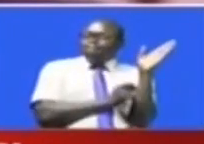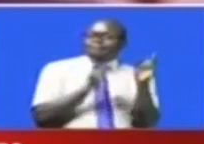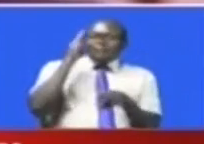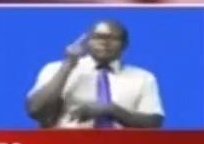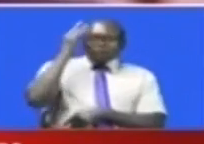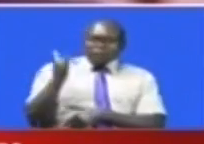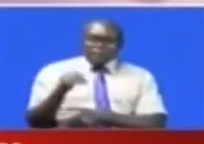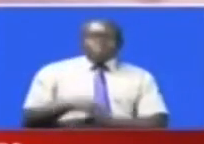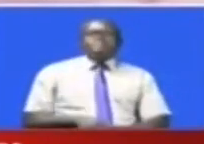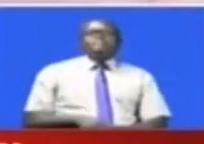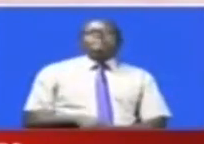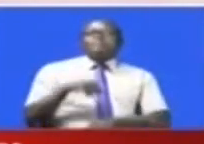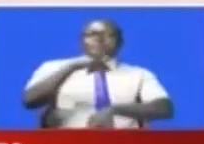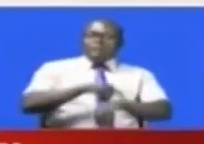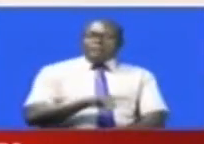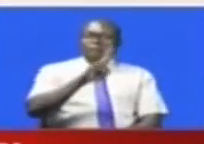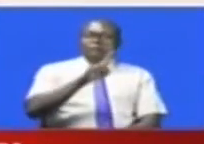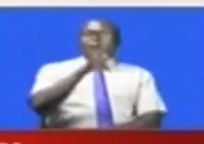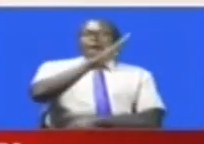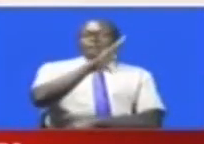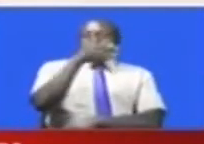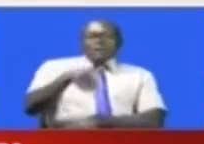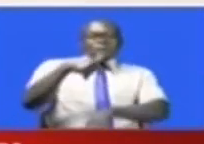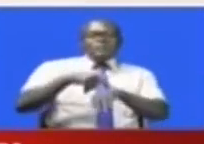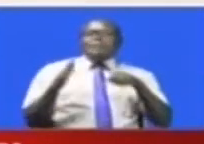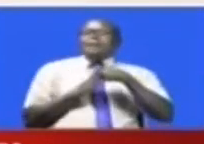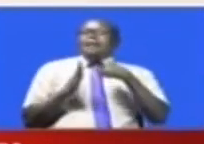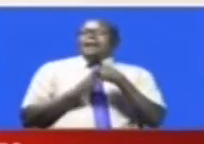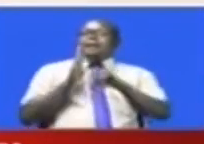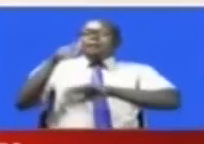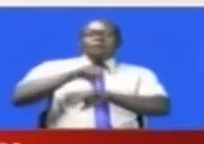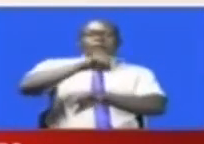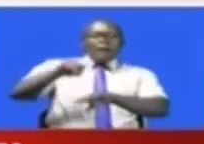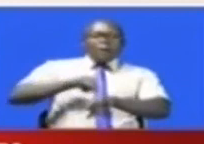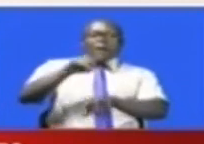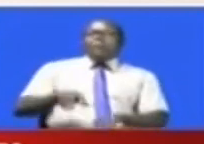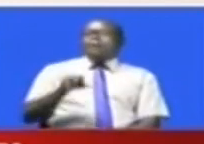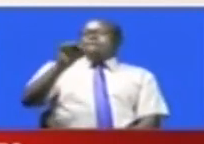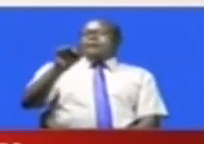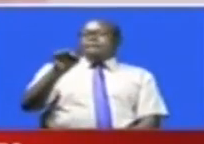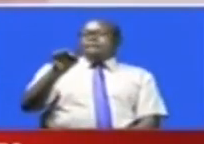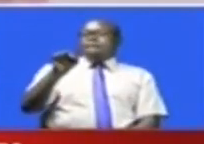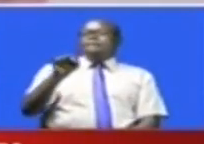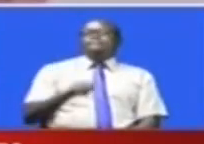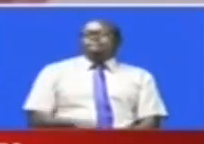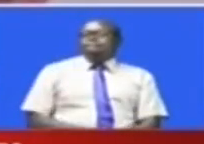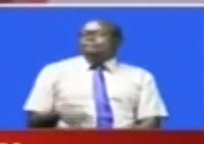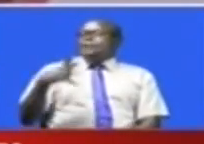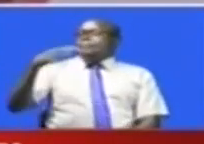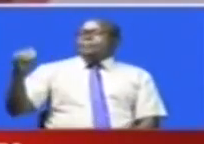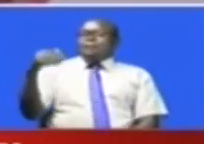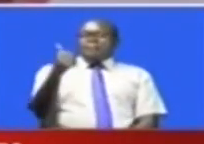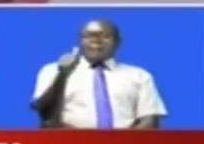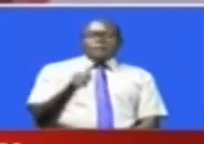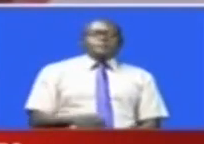reason why since 4 p.m., it's now 9, over 5 hours now, he's yet to leave the